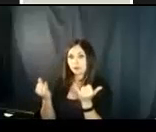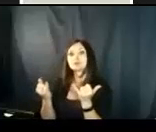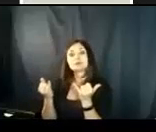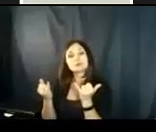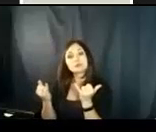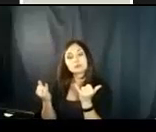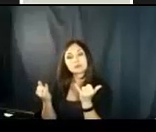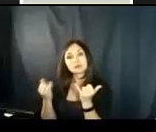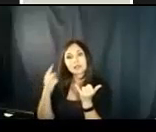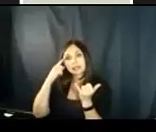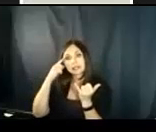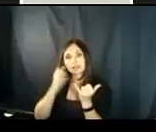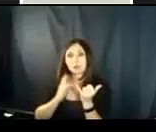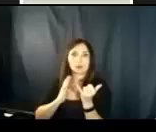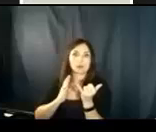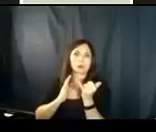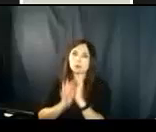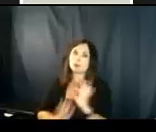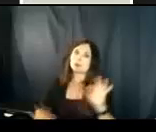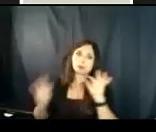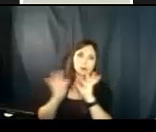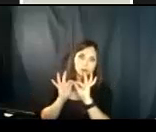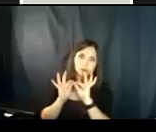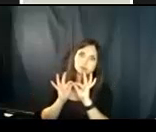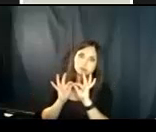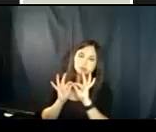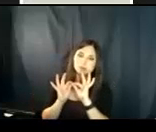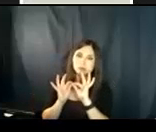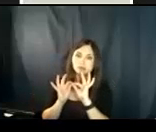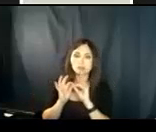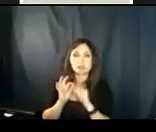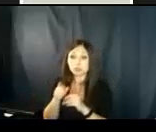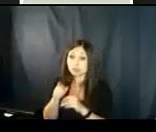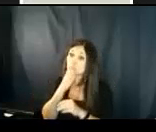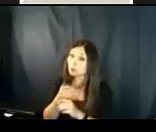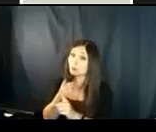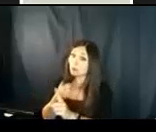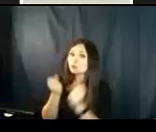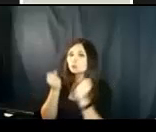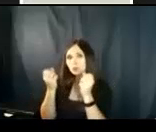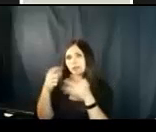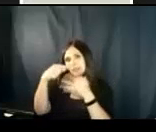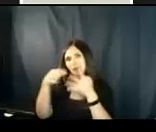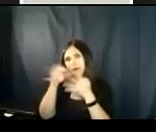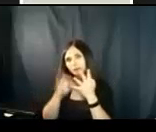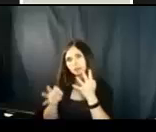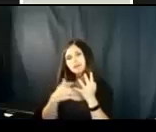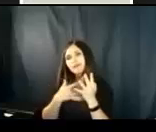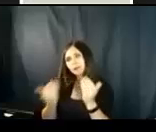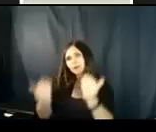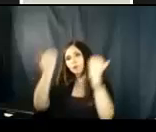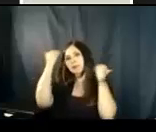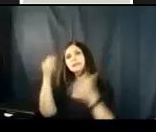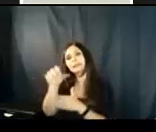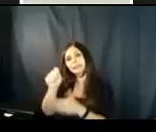it is super important. And absolutely, you make a good point. Too many options can be overwhelming. So here